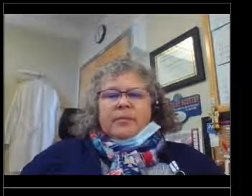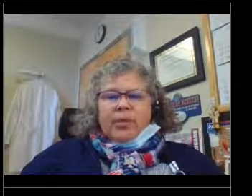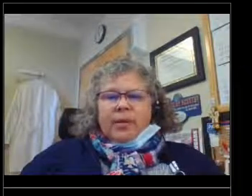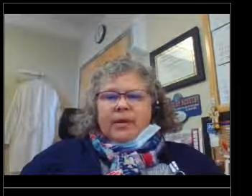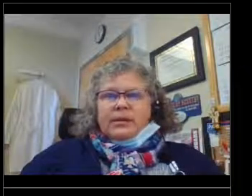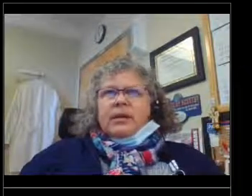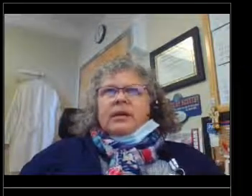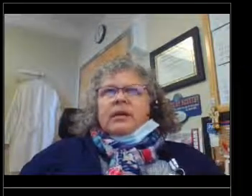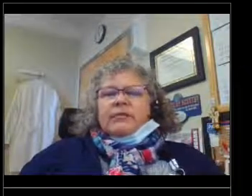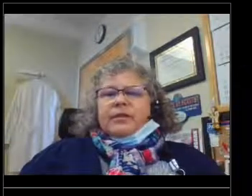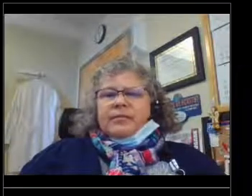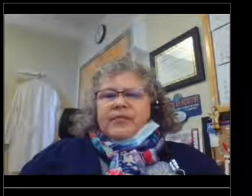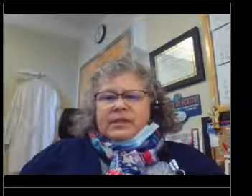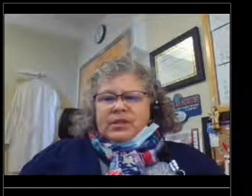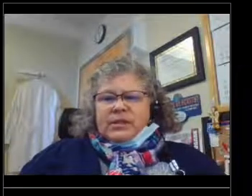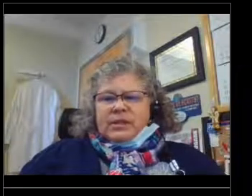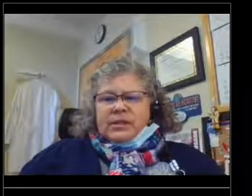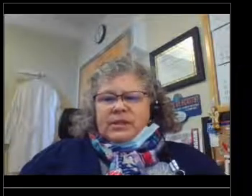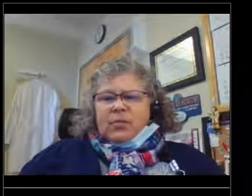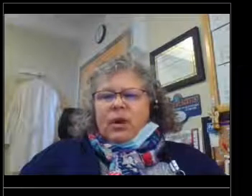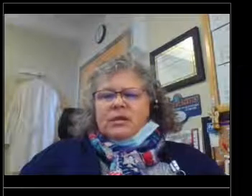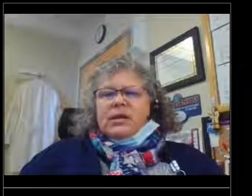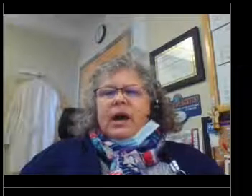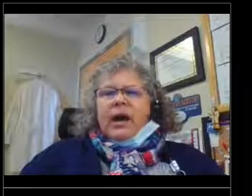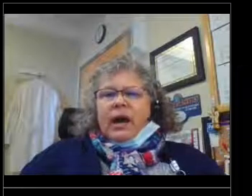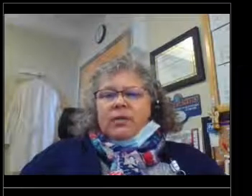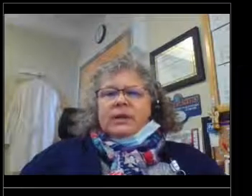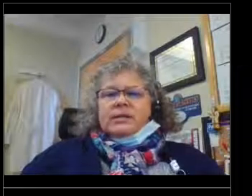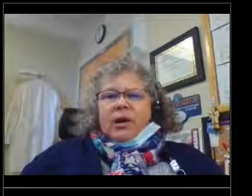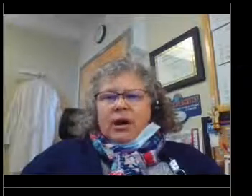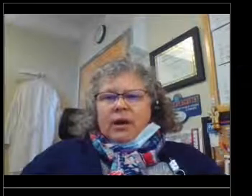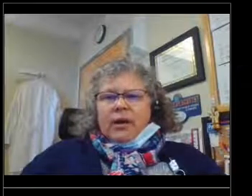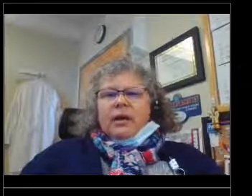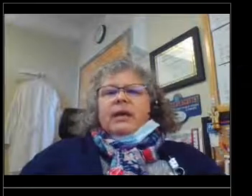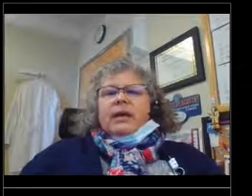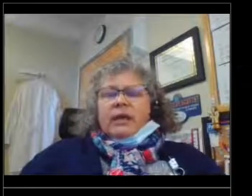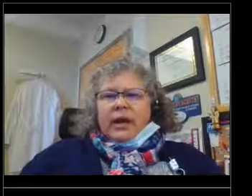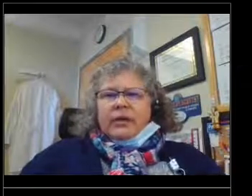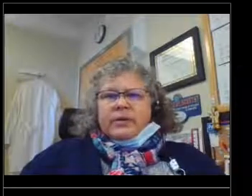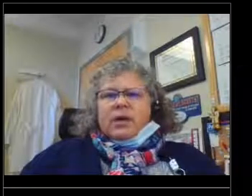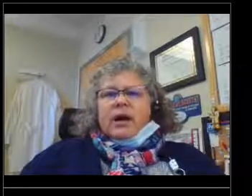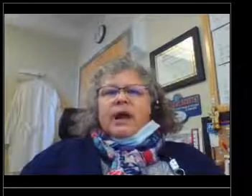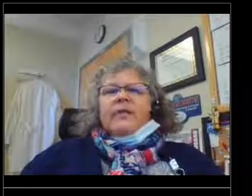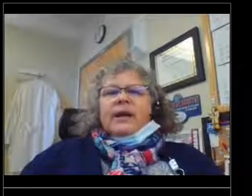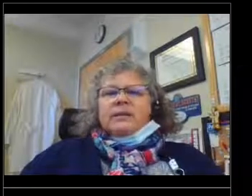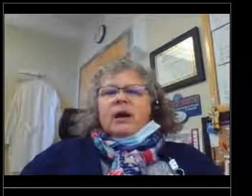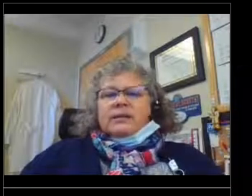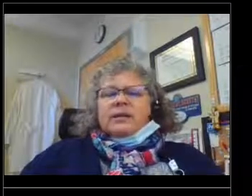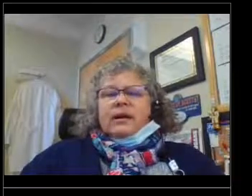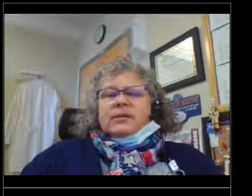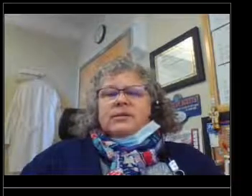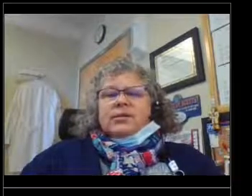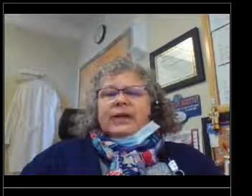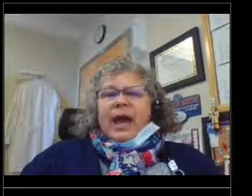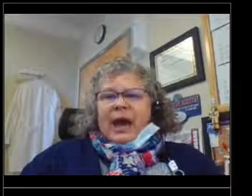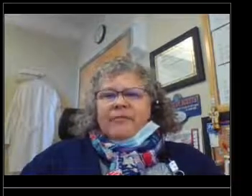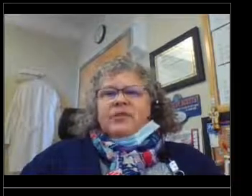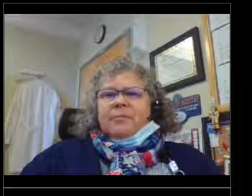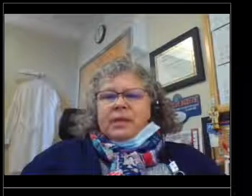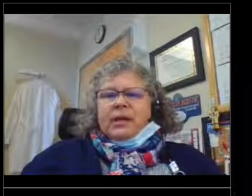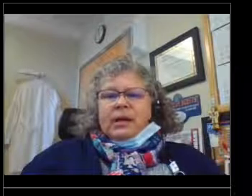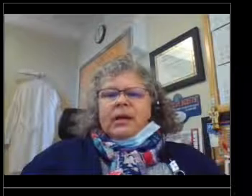condition of employment. If the physician assistant wants to hire a doc, he can hire a doc, and that doc does not